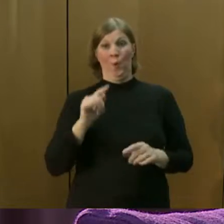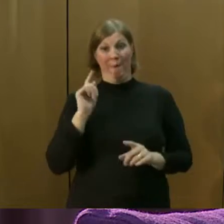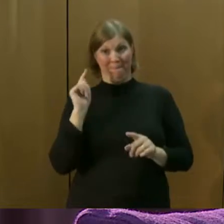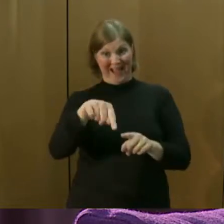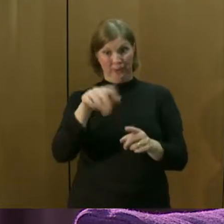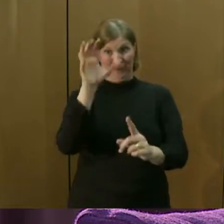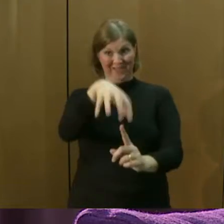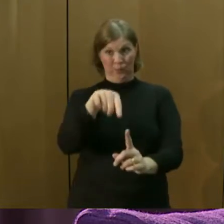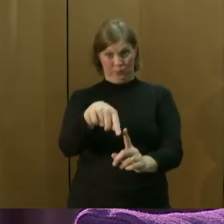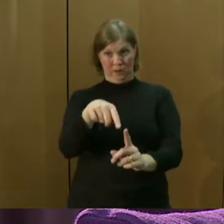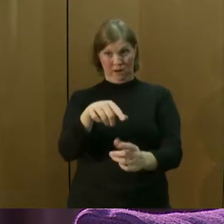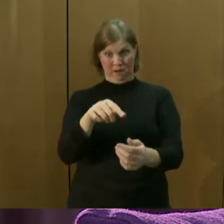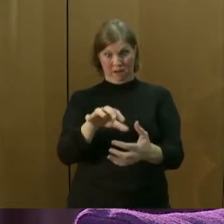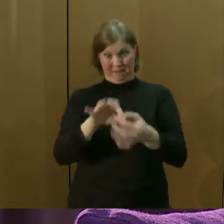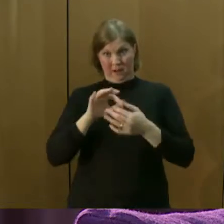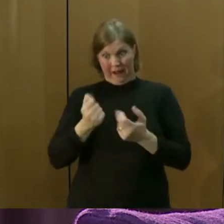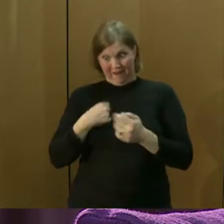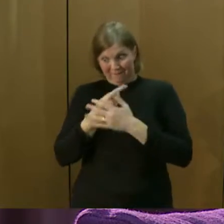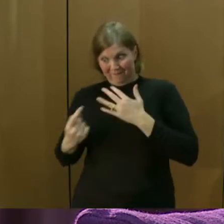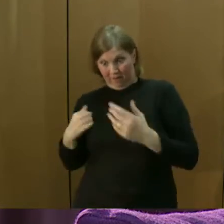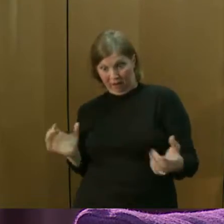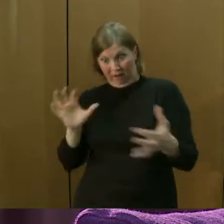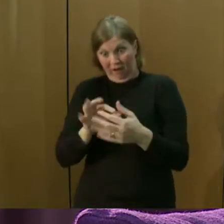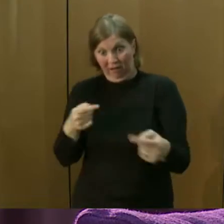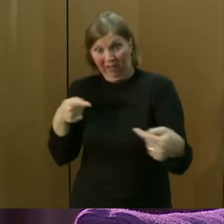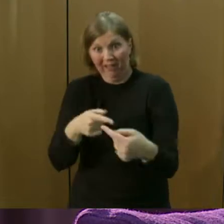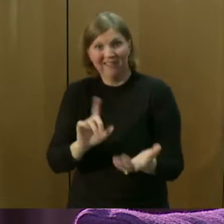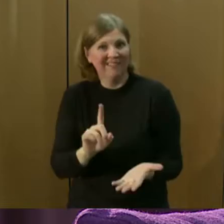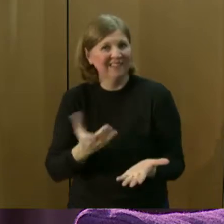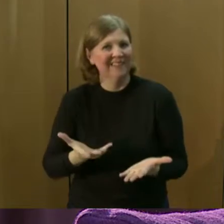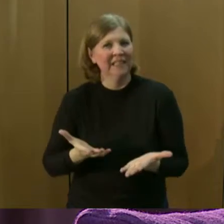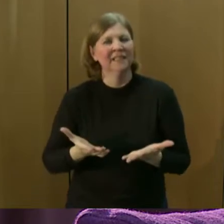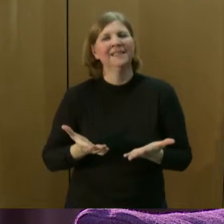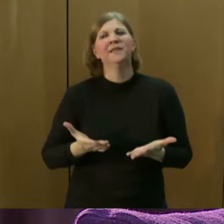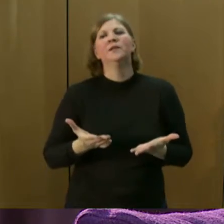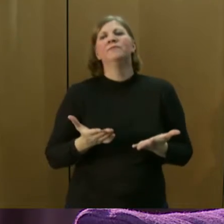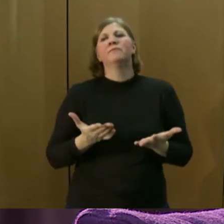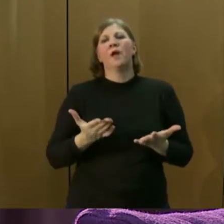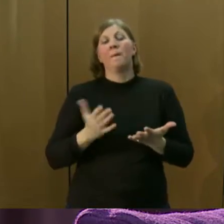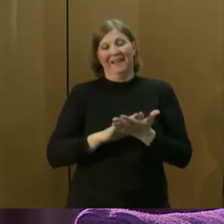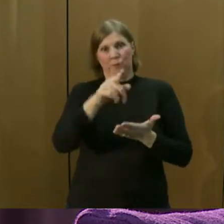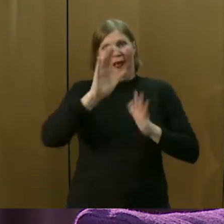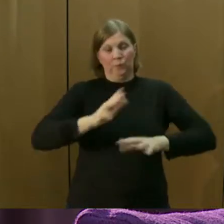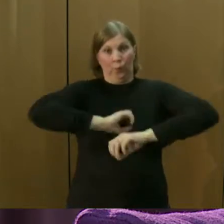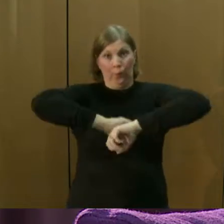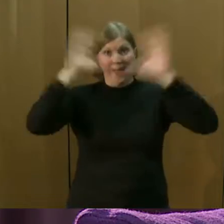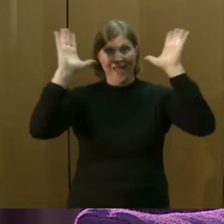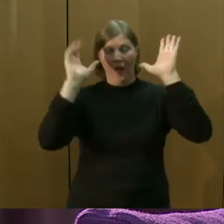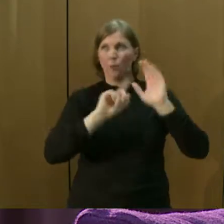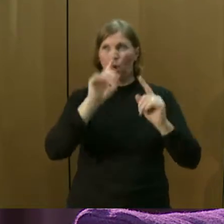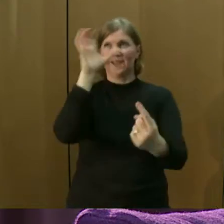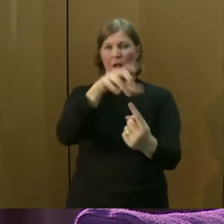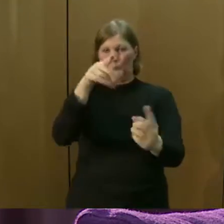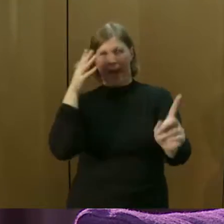of questions. What is your piece? And then once you've figured out what it is and what it is that you need and what it is that you don't need, then I think you're in a better position to